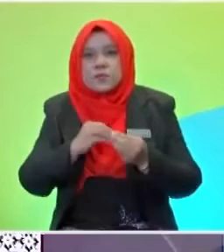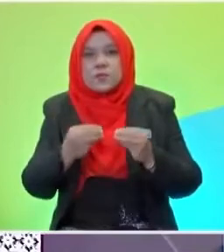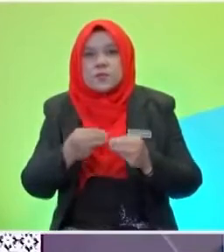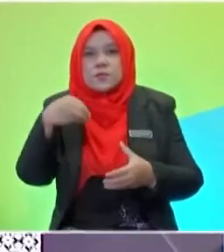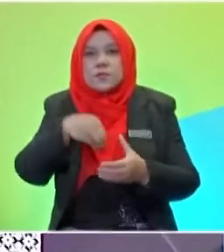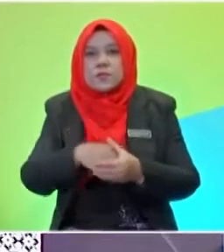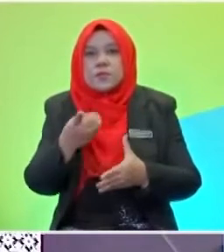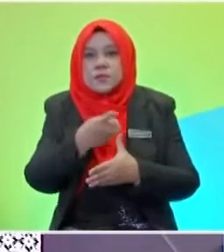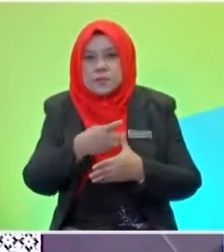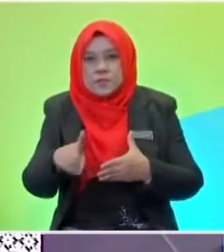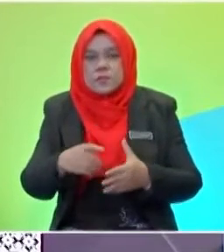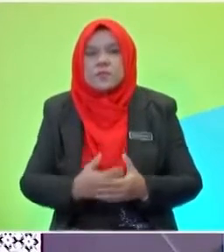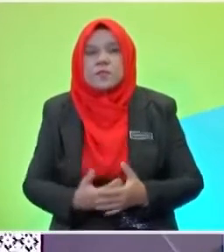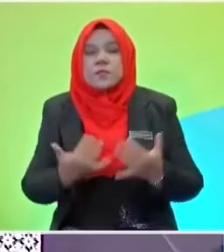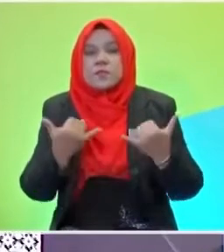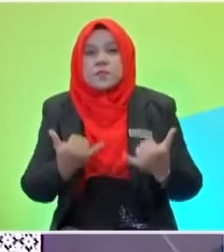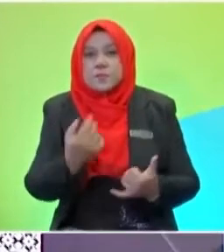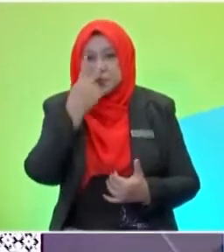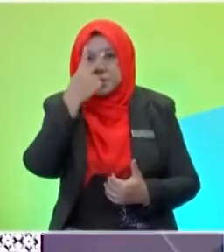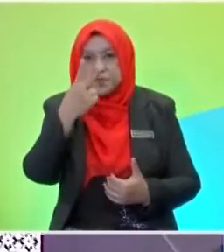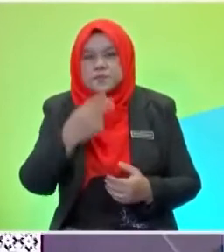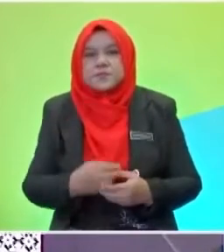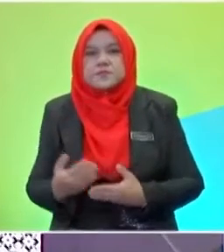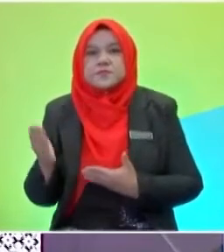let's look at the slide for the first question. Okay.